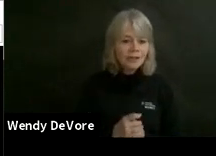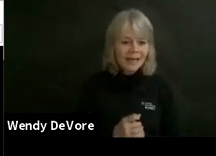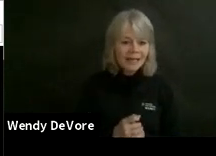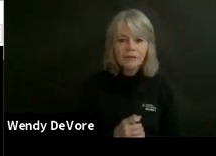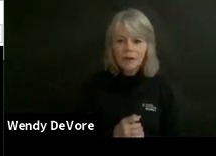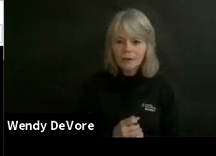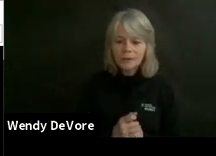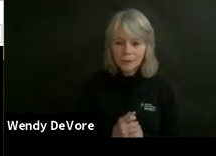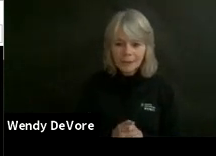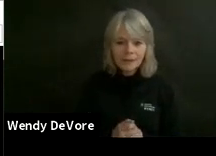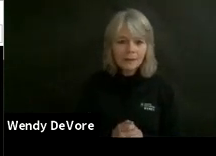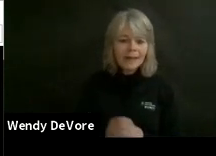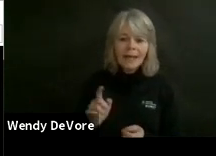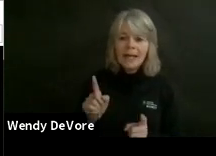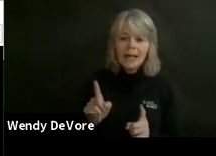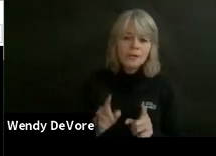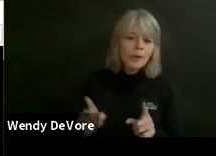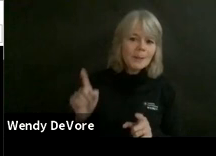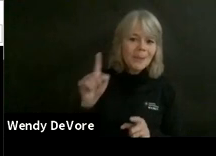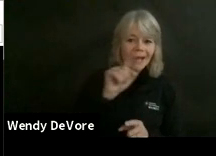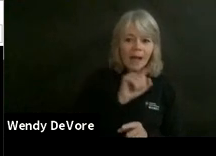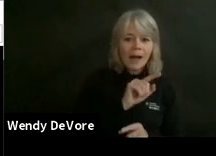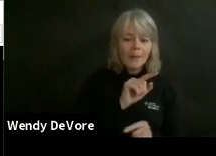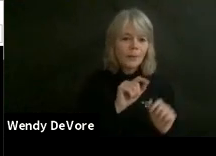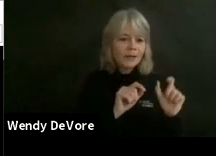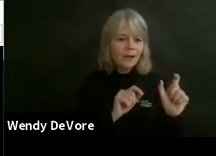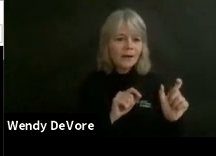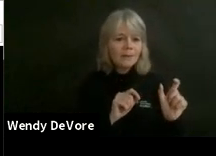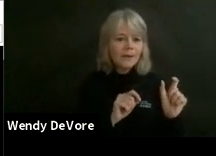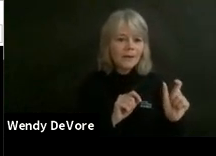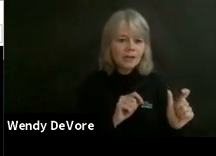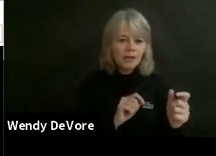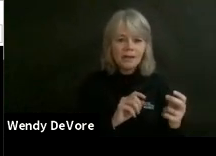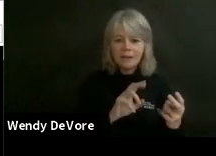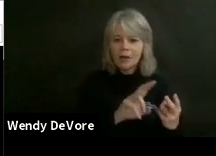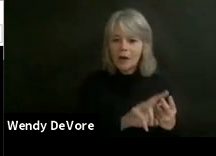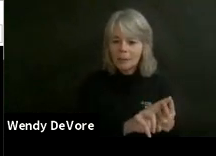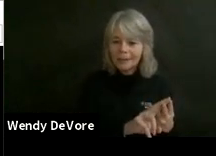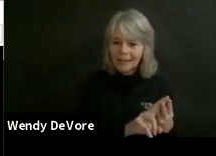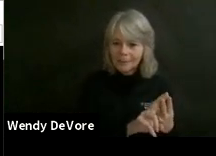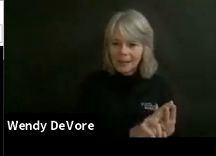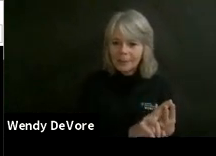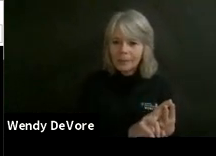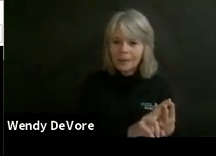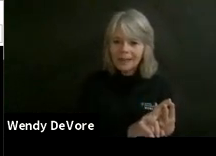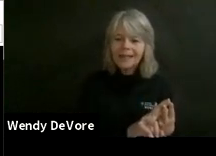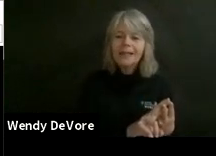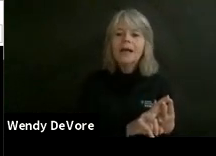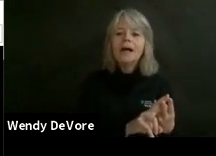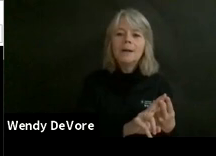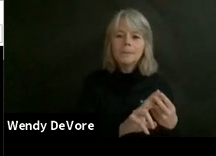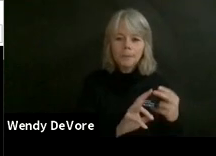Turn taking is also critical. I do want to back up when I talked about the agenda and all related paperwork.